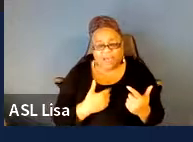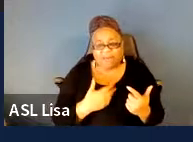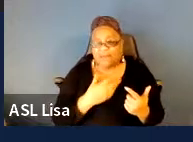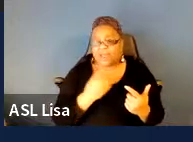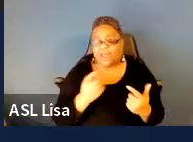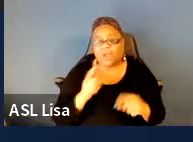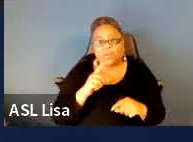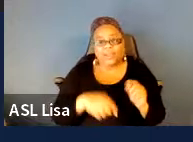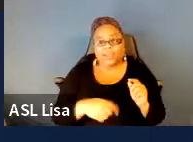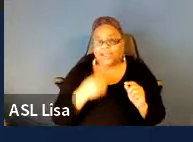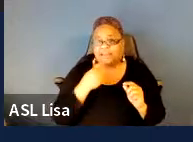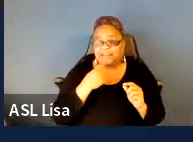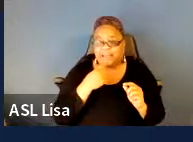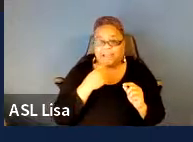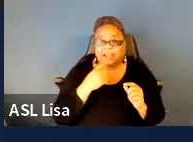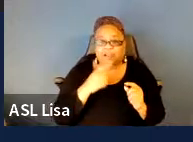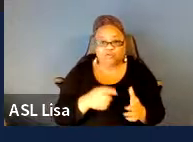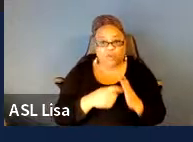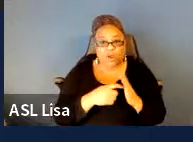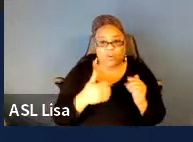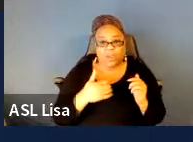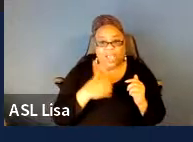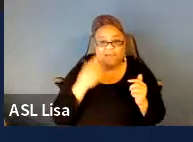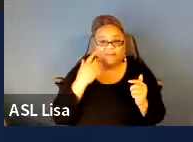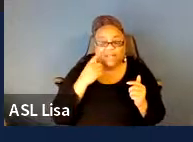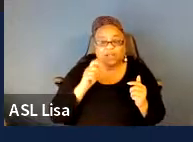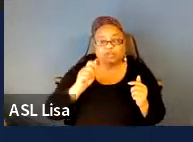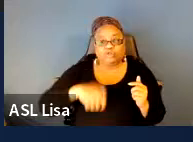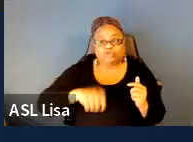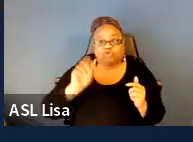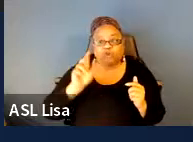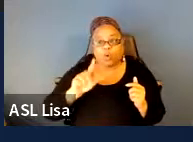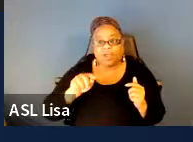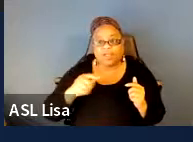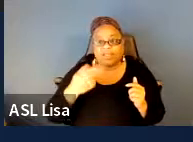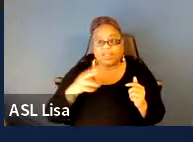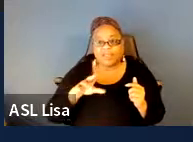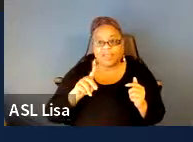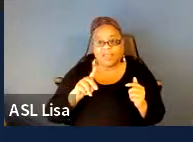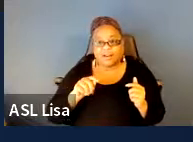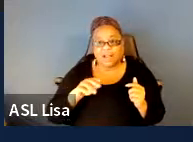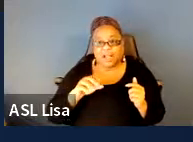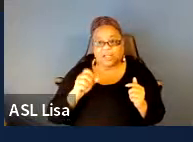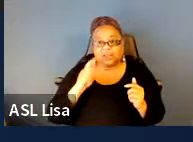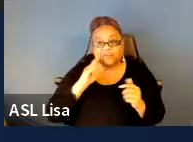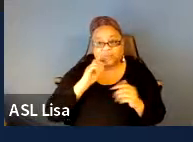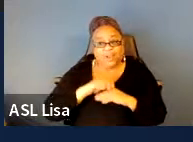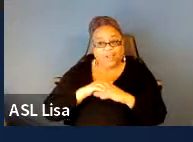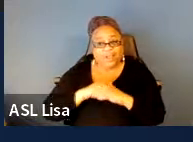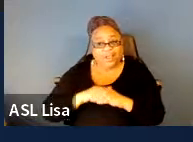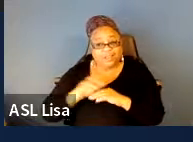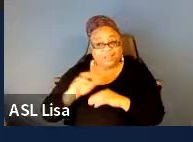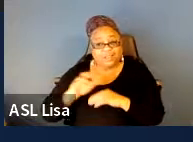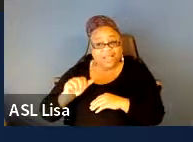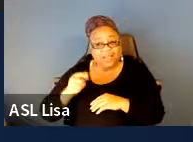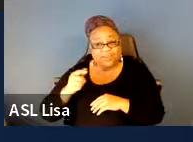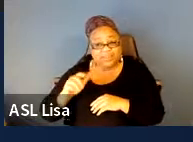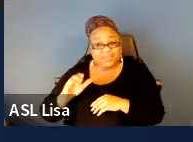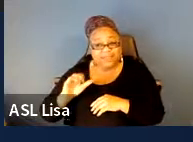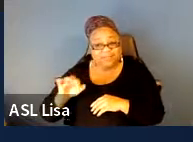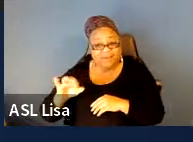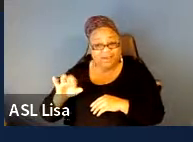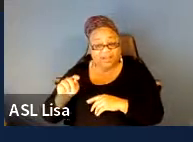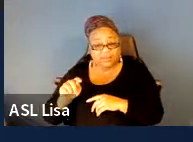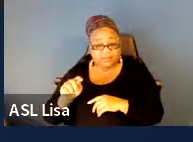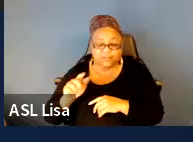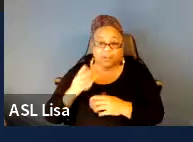stroke thickness or whatever for our English alphabet font requirements would be